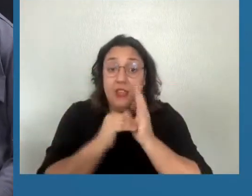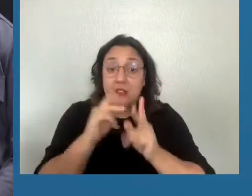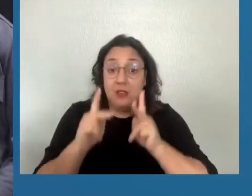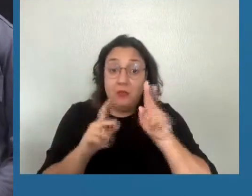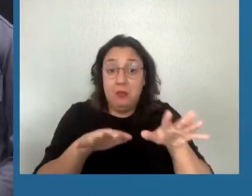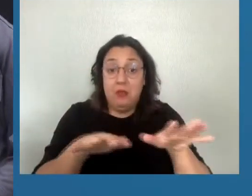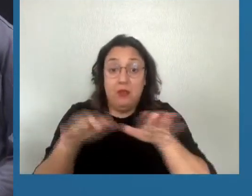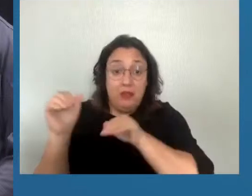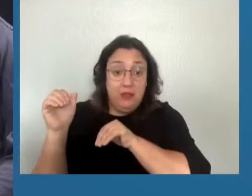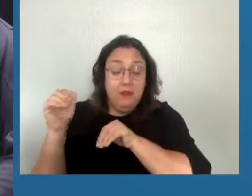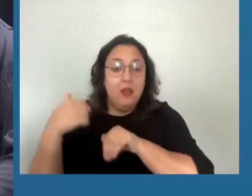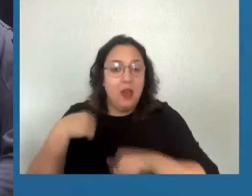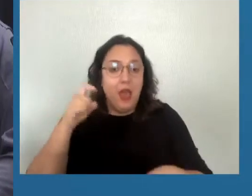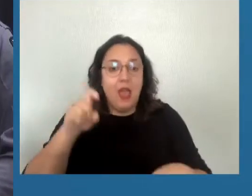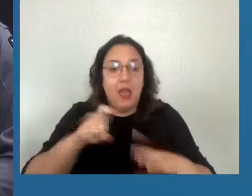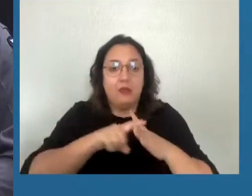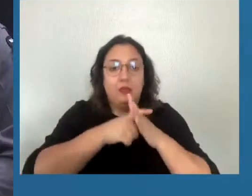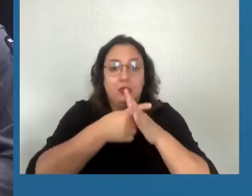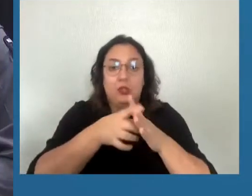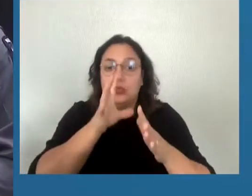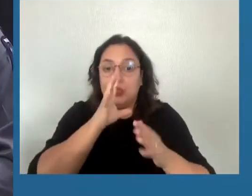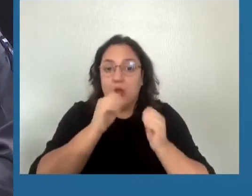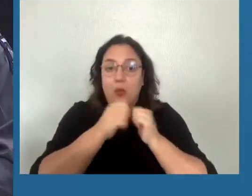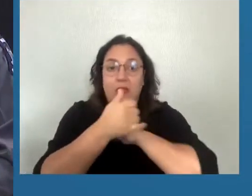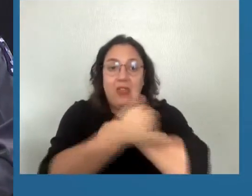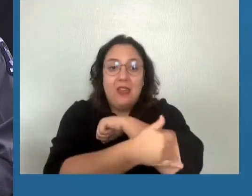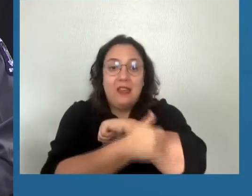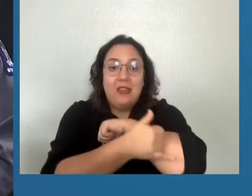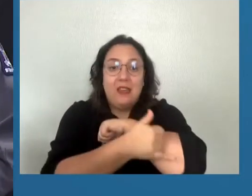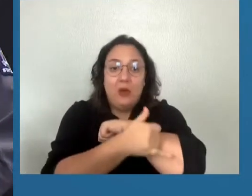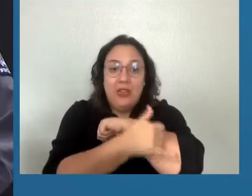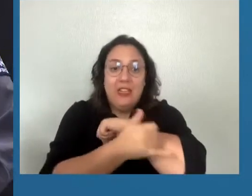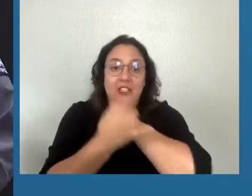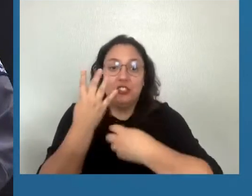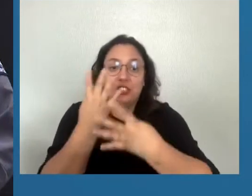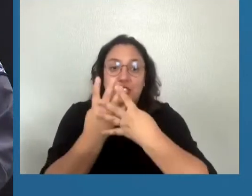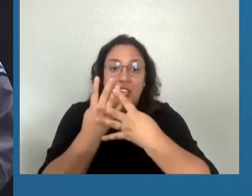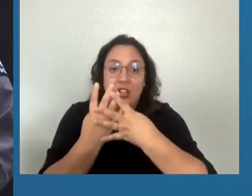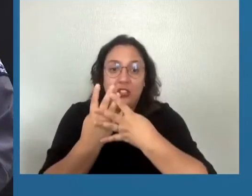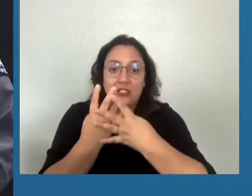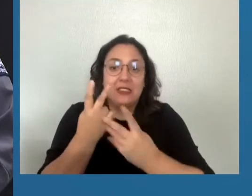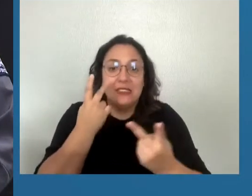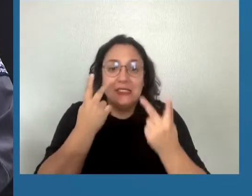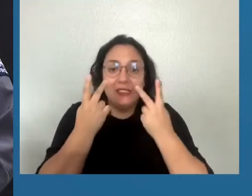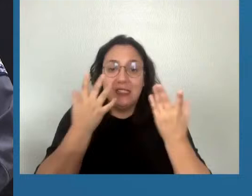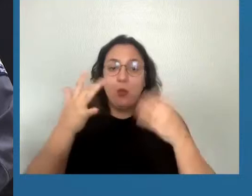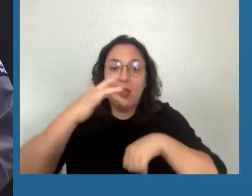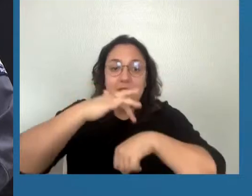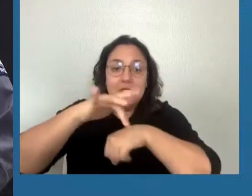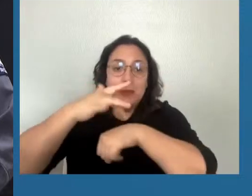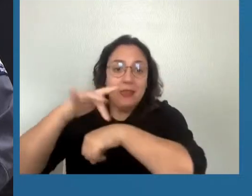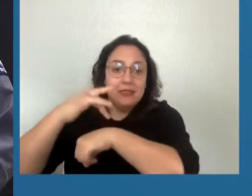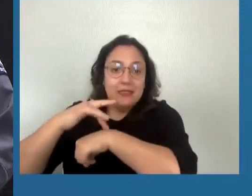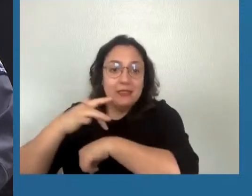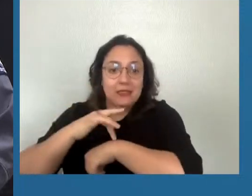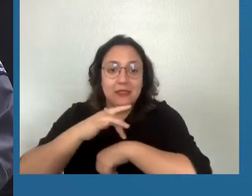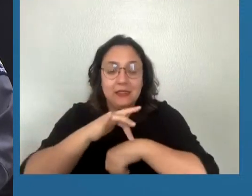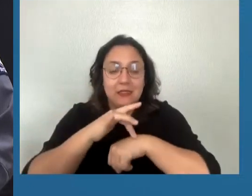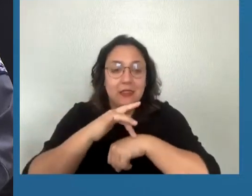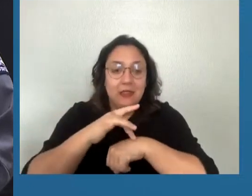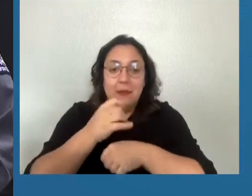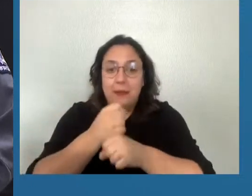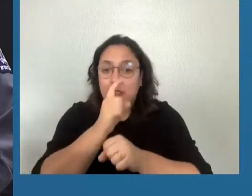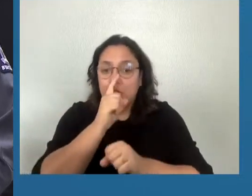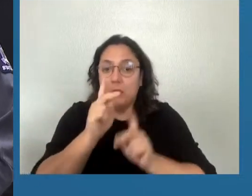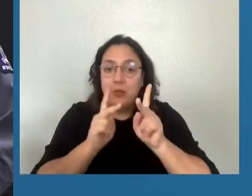start talking to my county holding centers. Who has space? What other prisons have space that I can make sure people are protected in? What